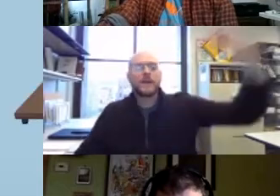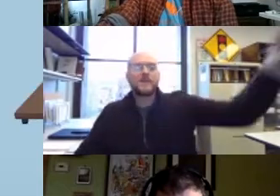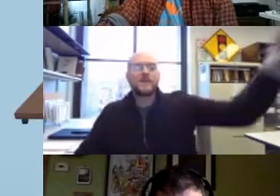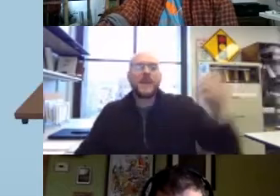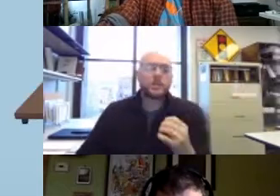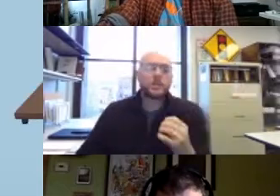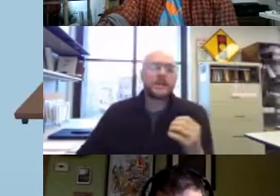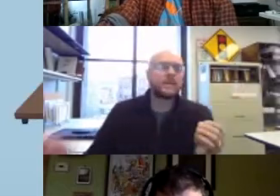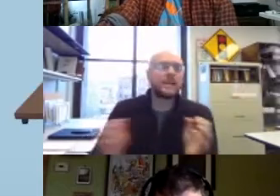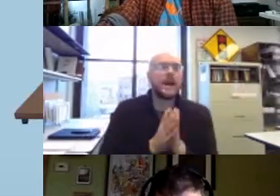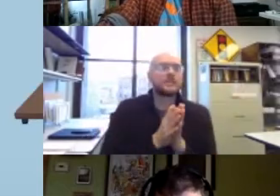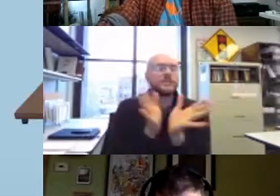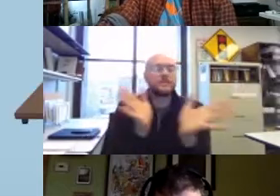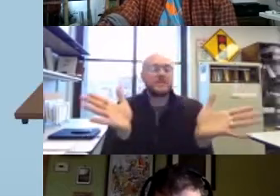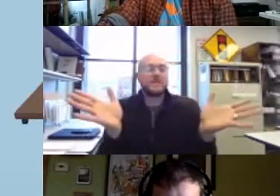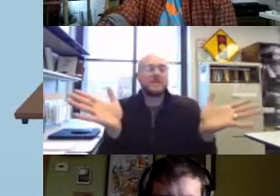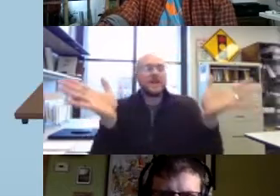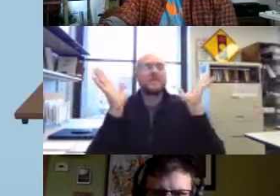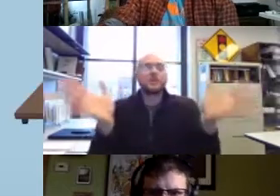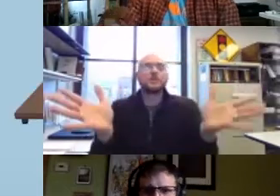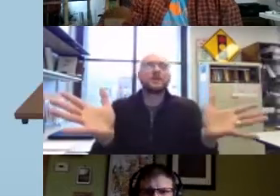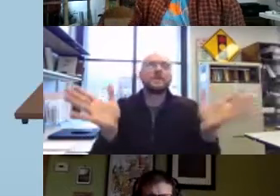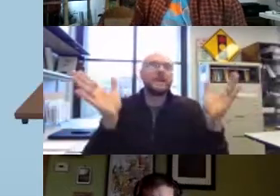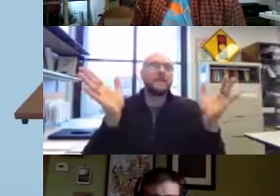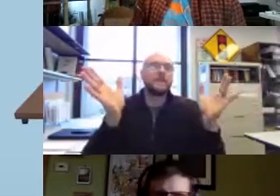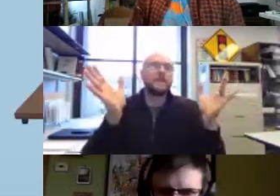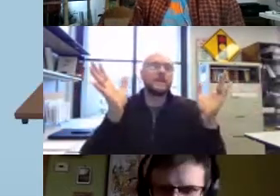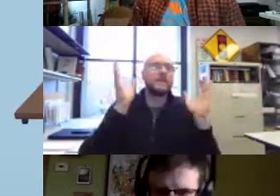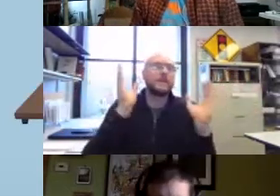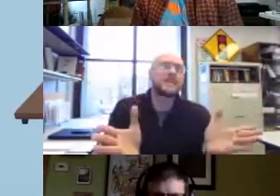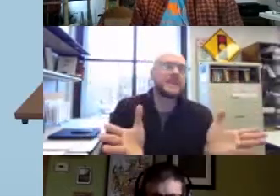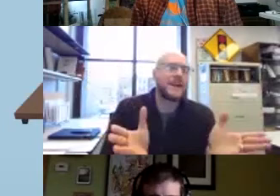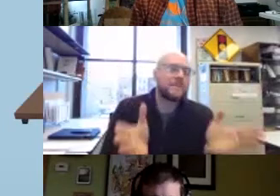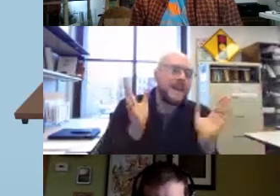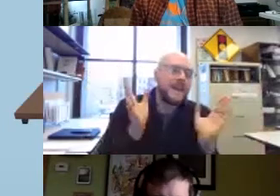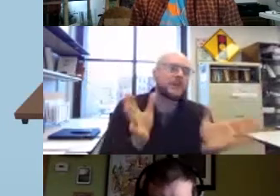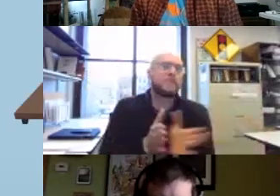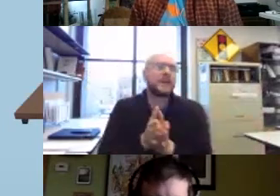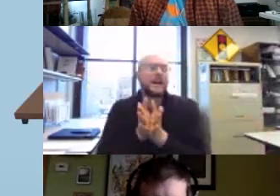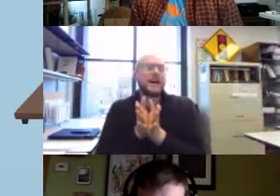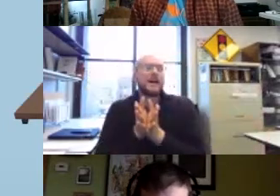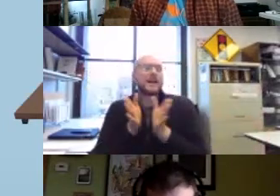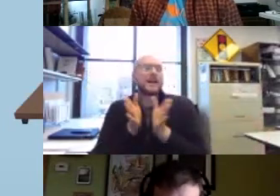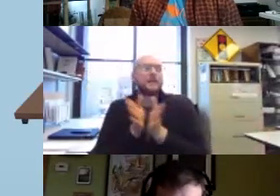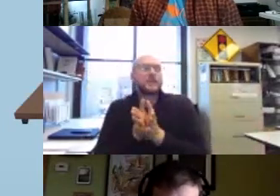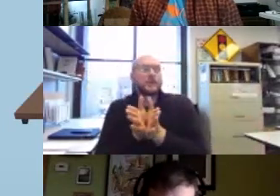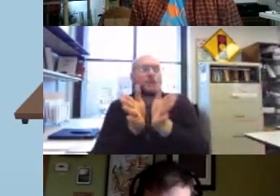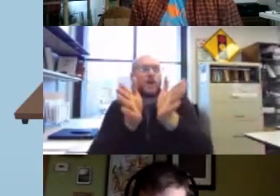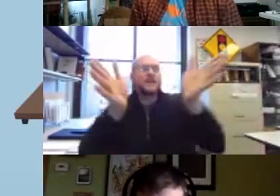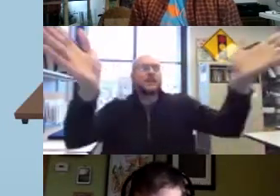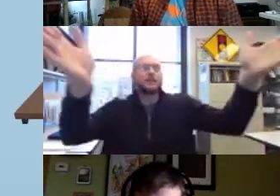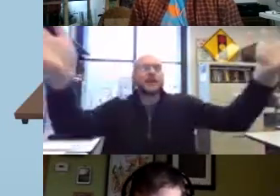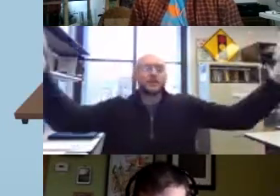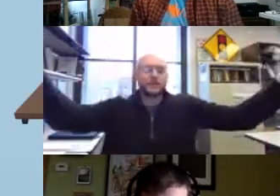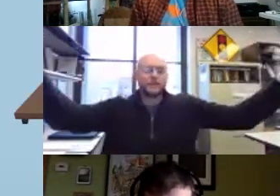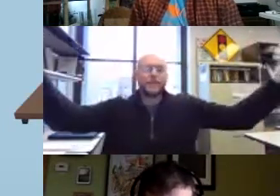Moving 1 block up to A Street. So I'm not sure if you folks can kind of picture it, but California sort of